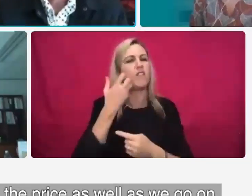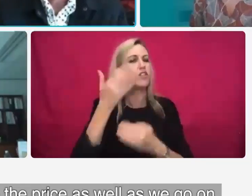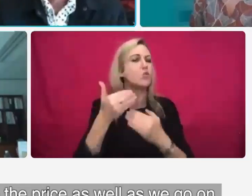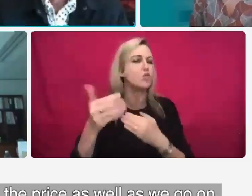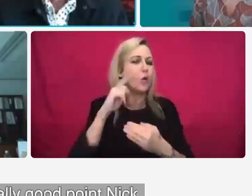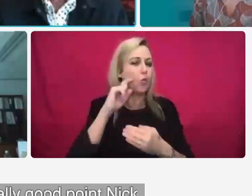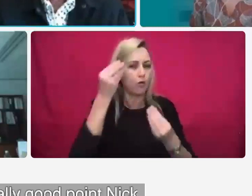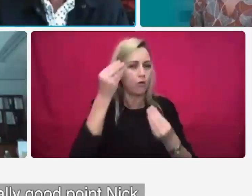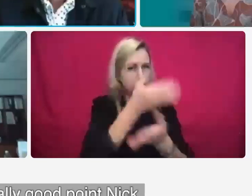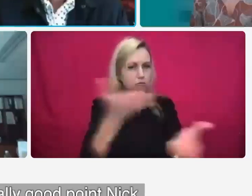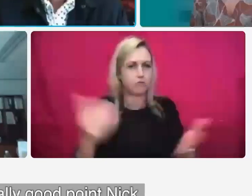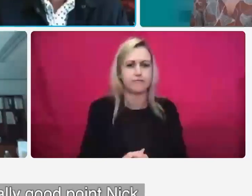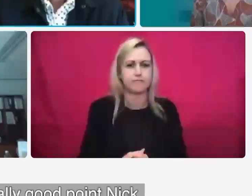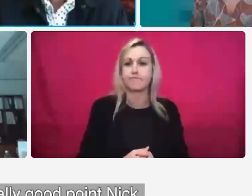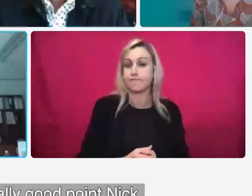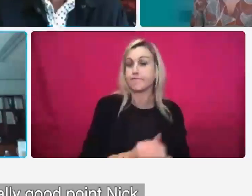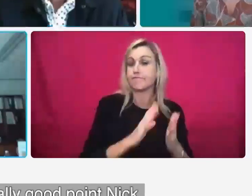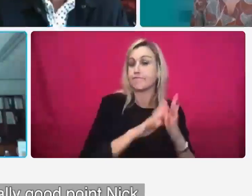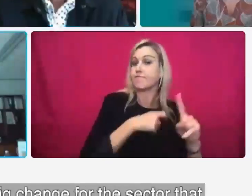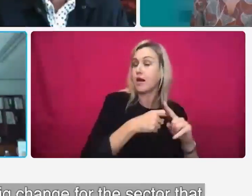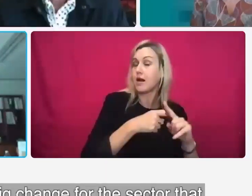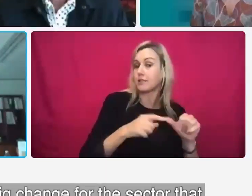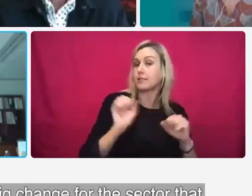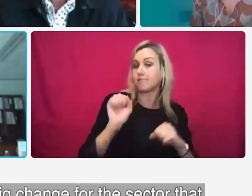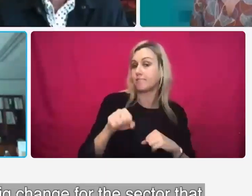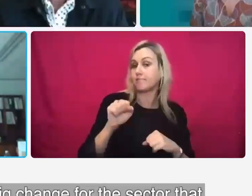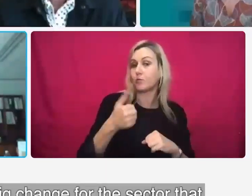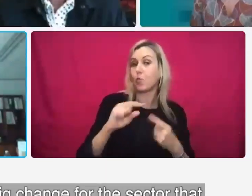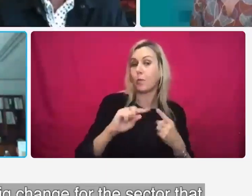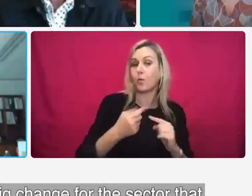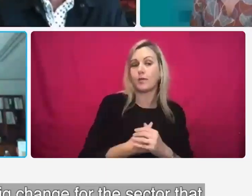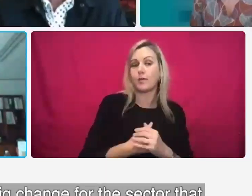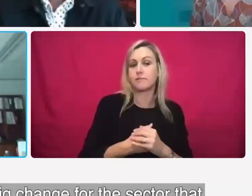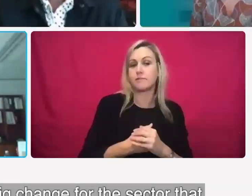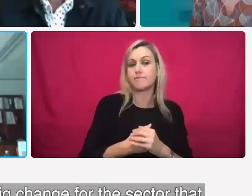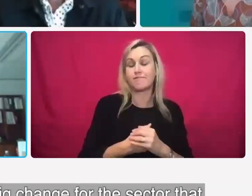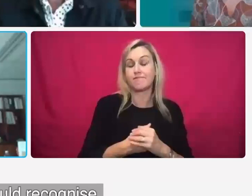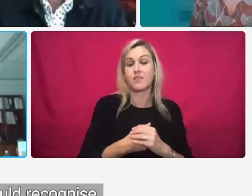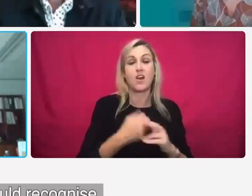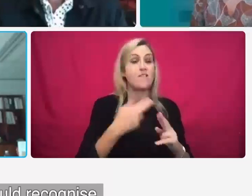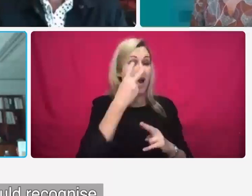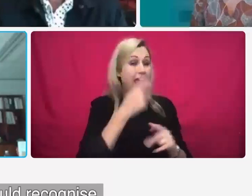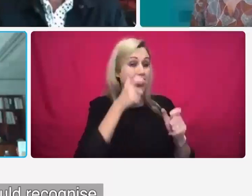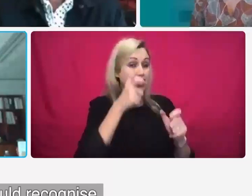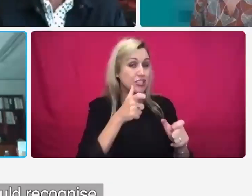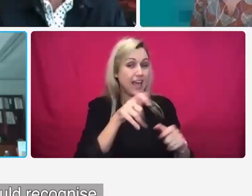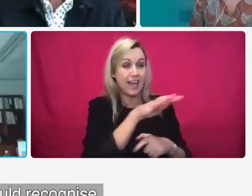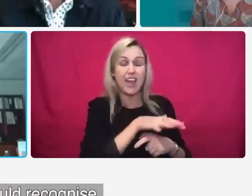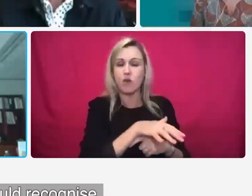on. That's a really good point, Nick. So I think that's a big change for the sector that it probably